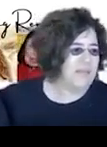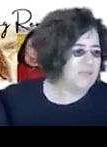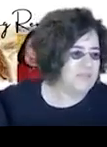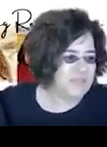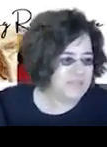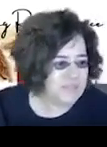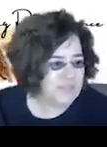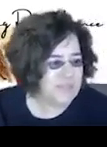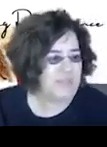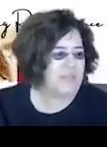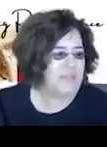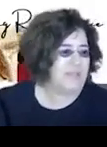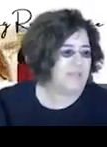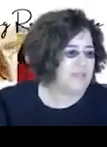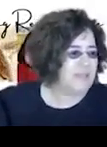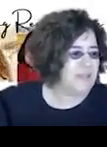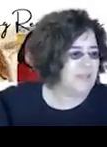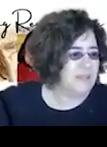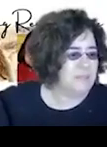Isabel Sanchez,